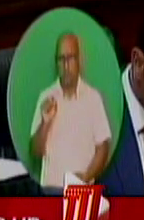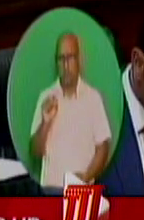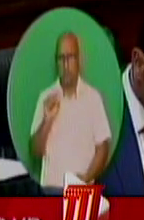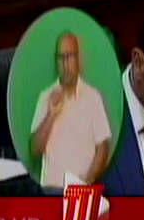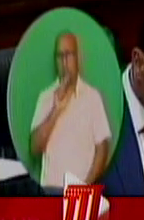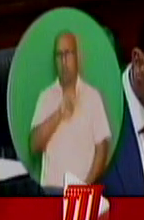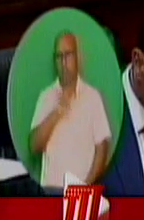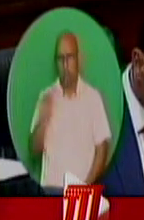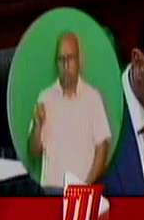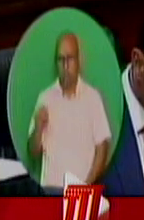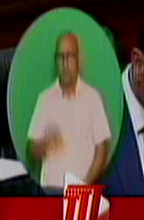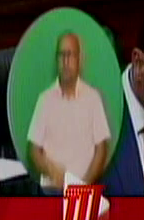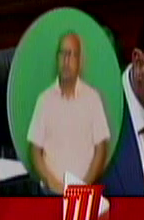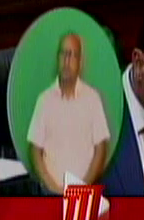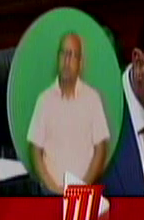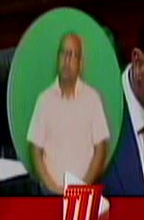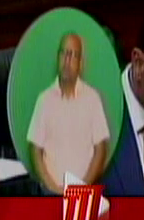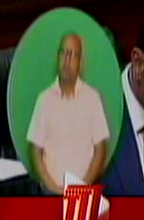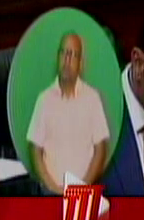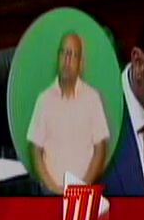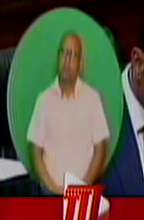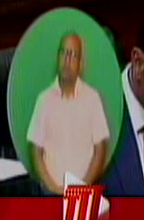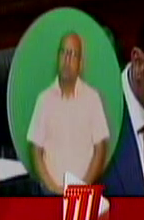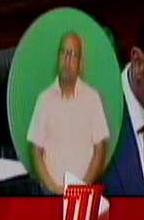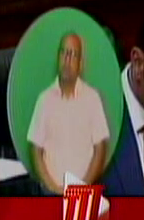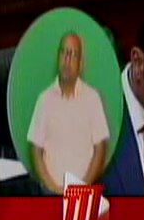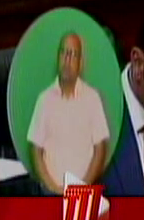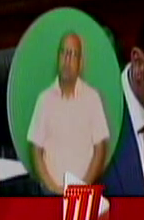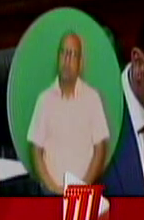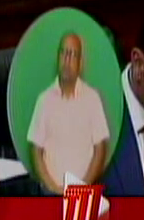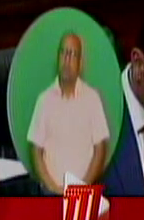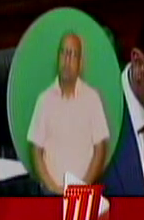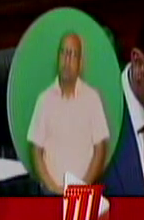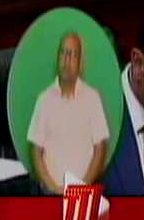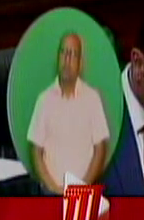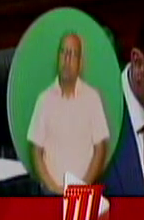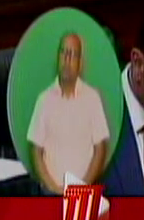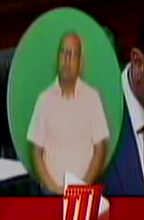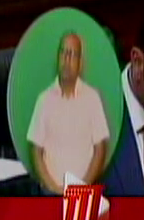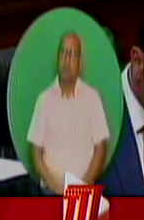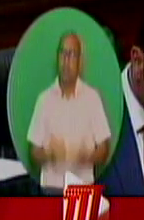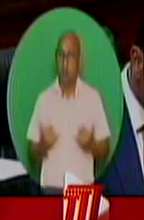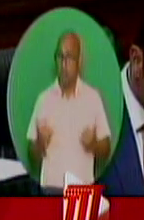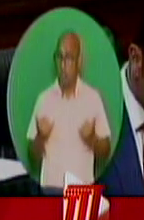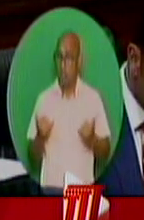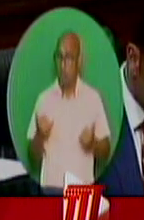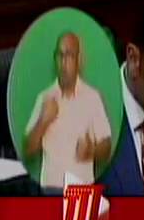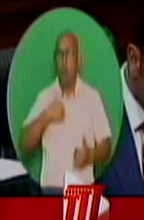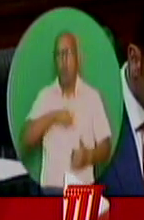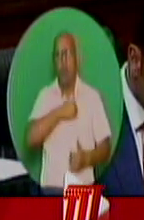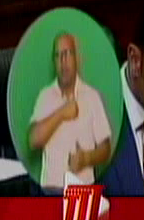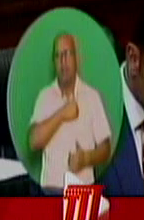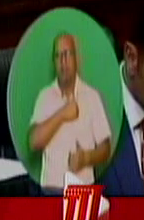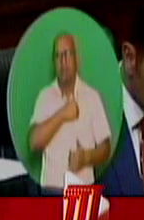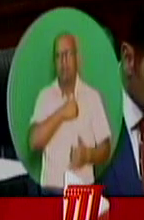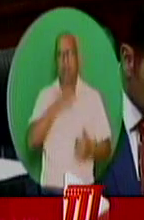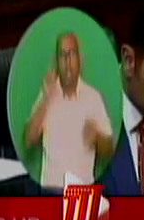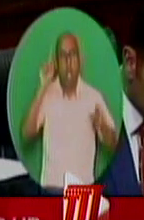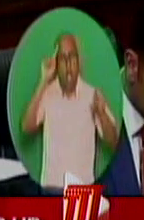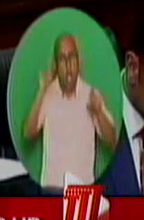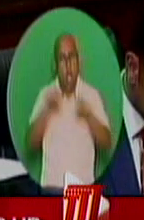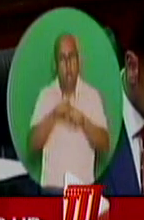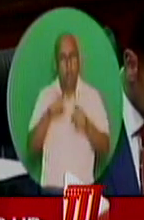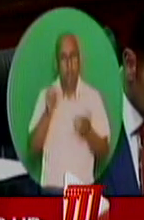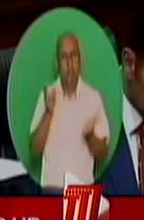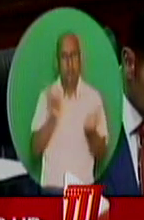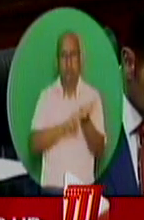prices and a greater degree of clarity and certainty in energy agreements with the upstreamers and downstreamers with the